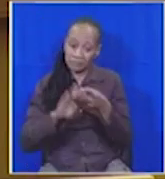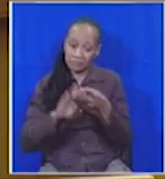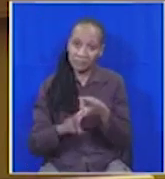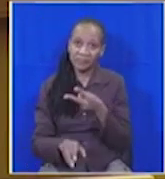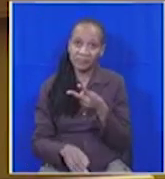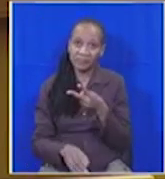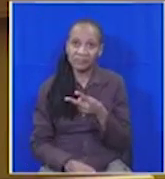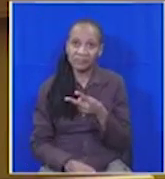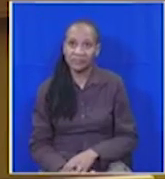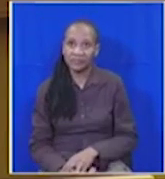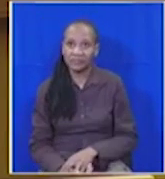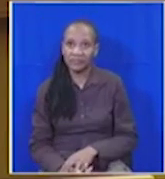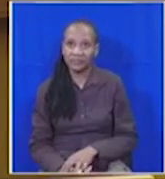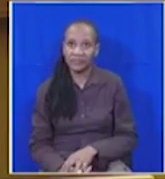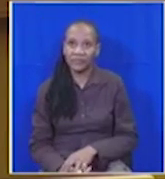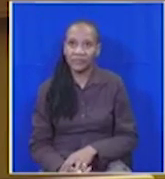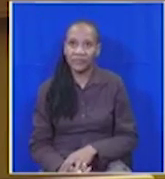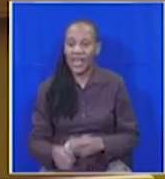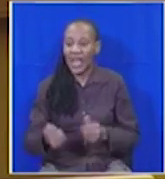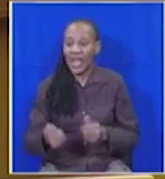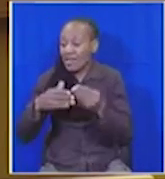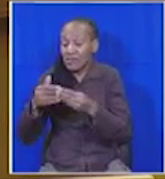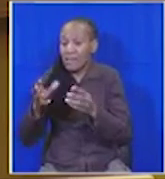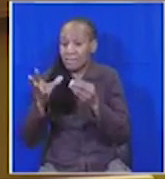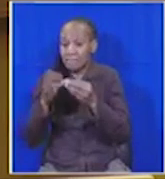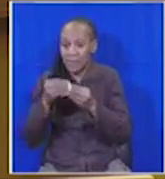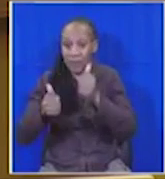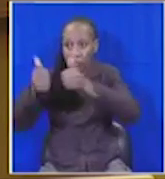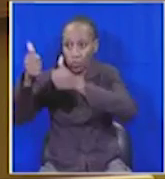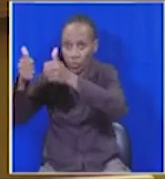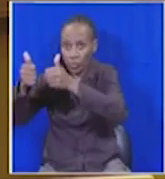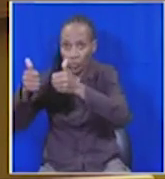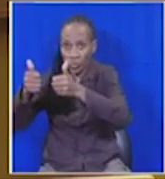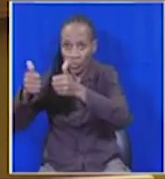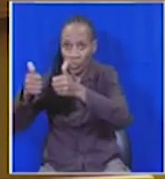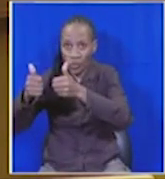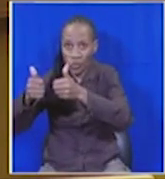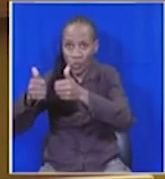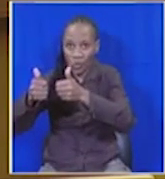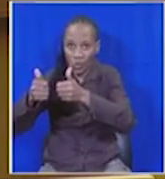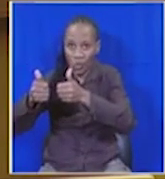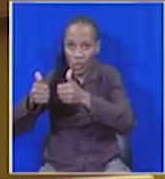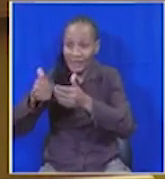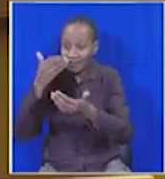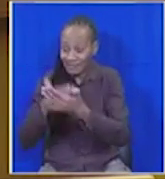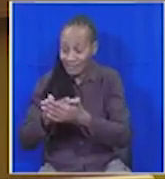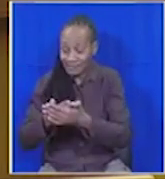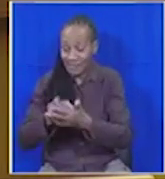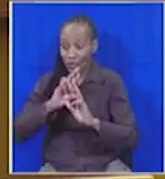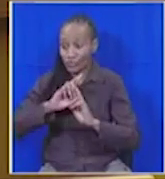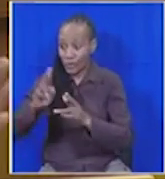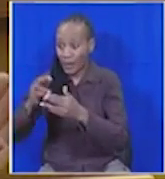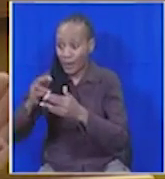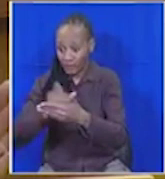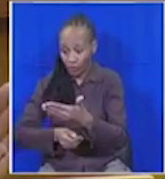there is no provision for any executive member to be posed an unscripted question. So now,